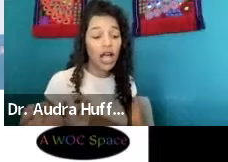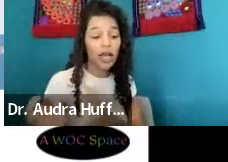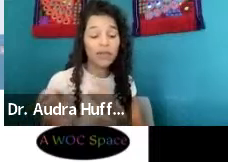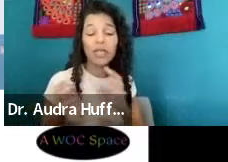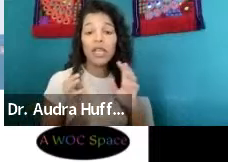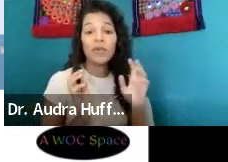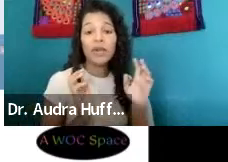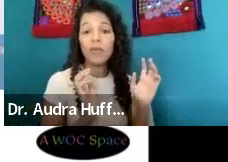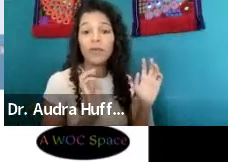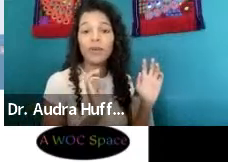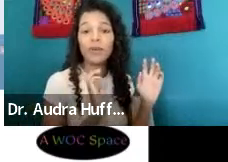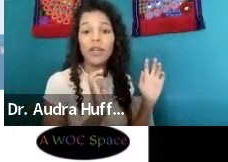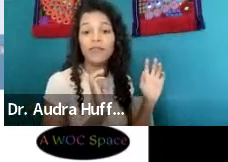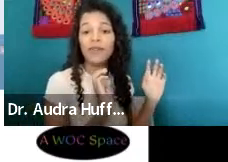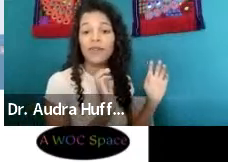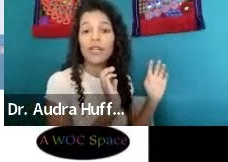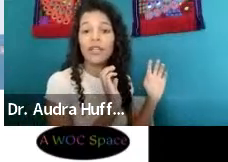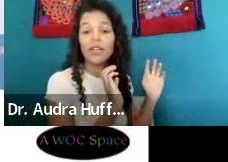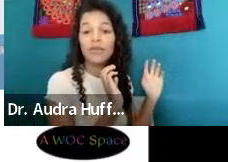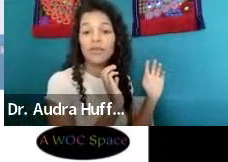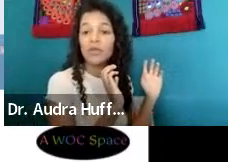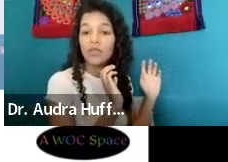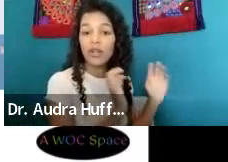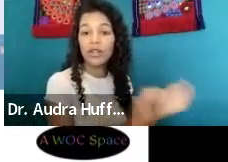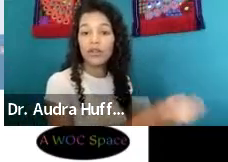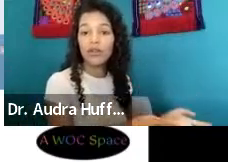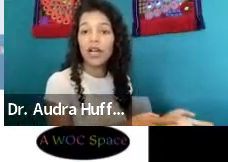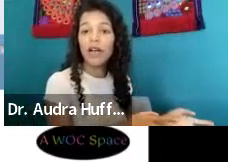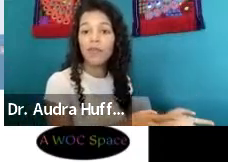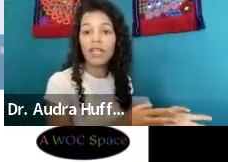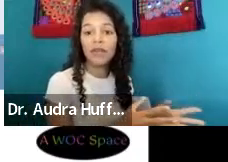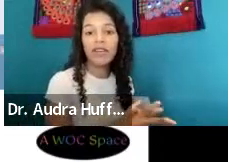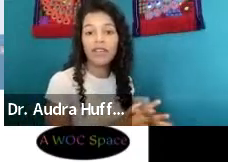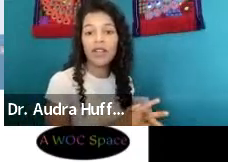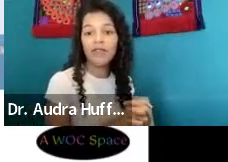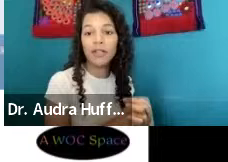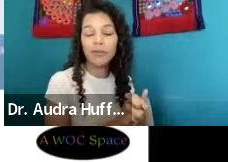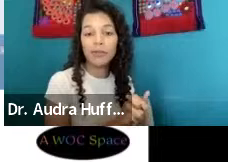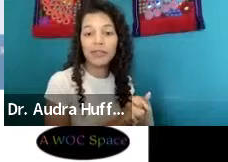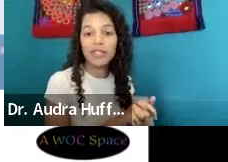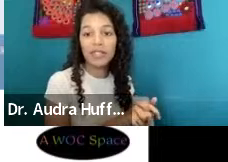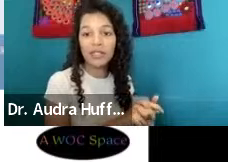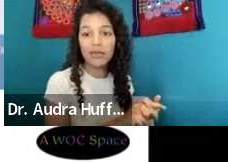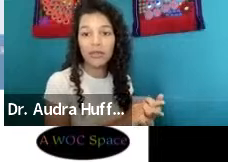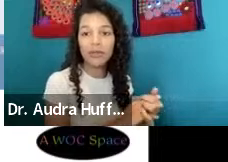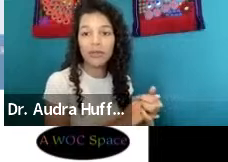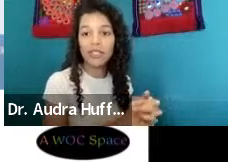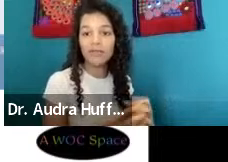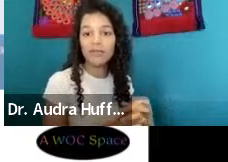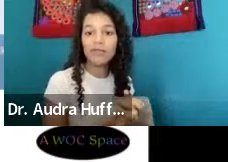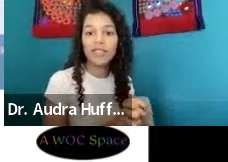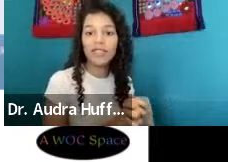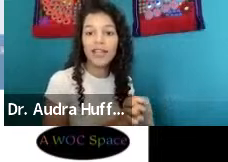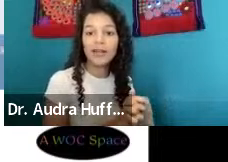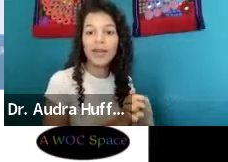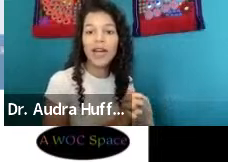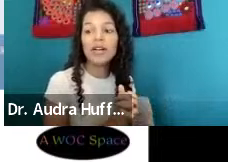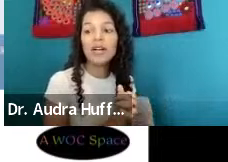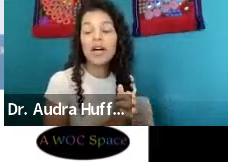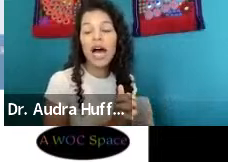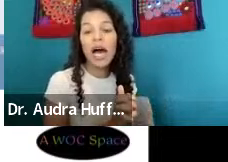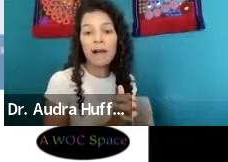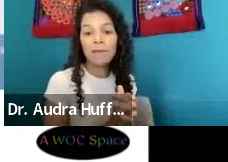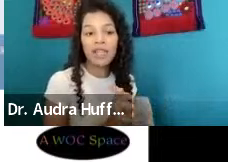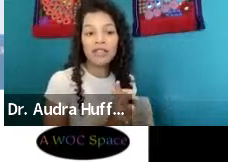applying to jobs. It will help you if you're, you know, starting your own company. We have a lot of entrepreneurs in this room, which I'm really excited